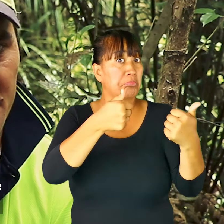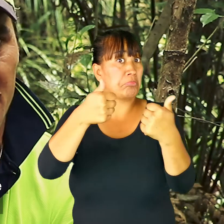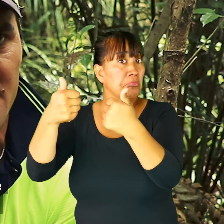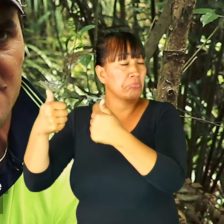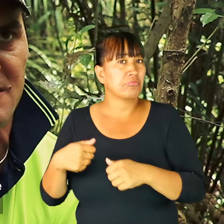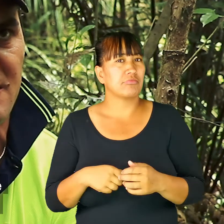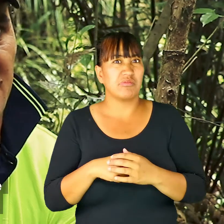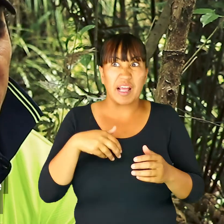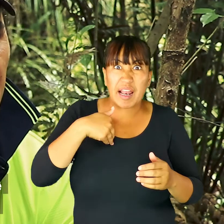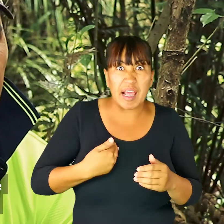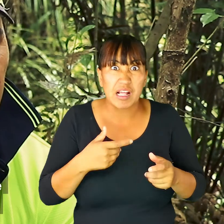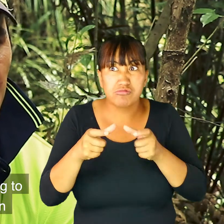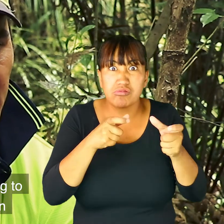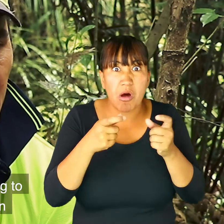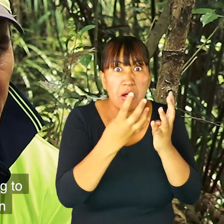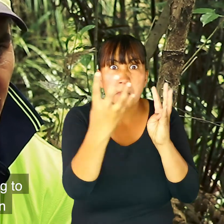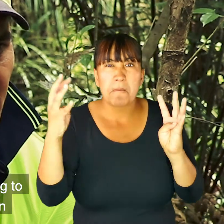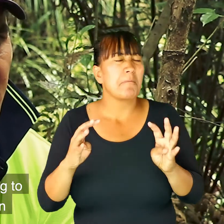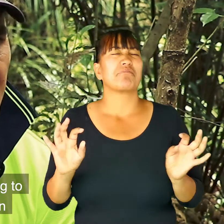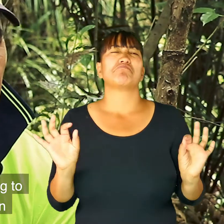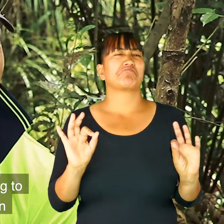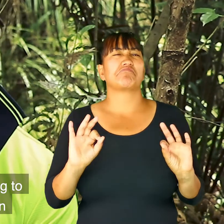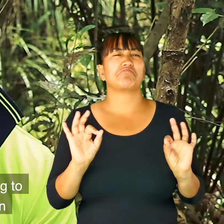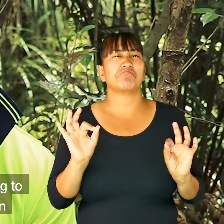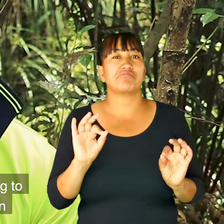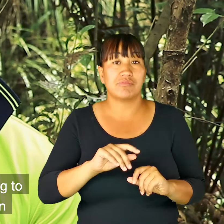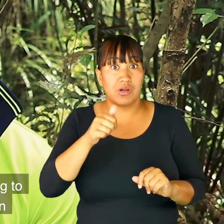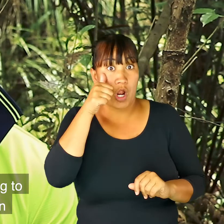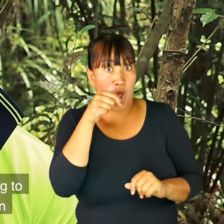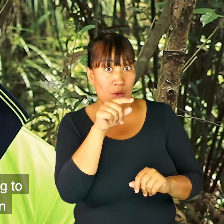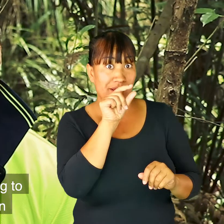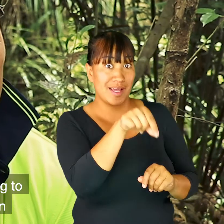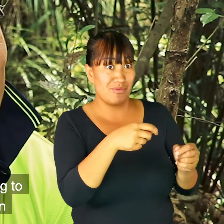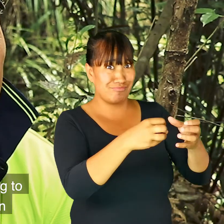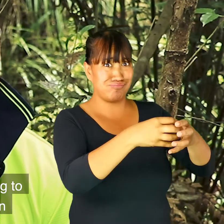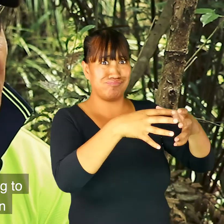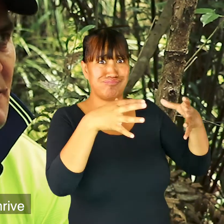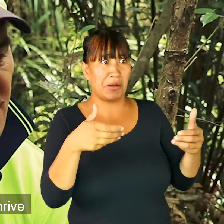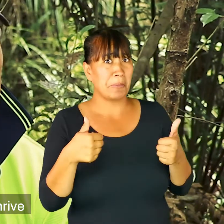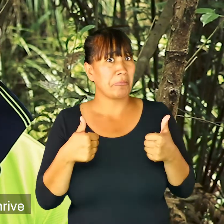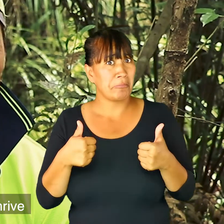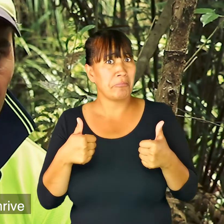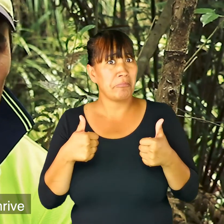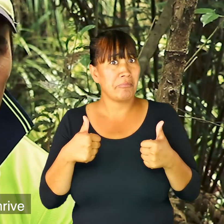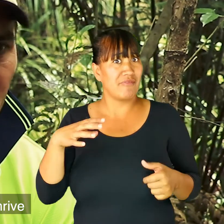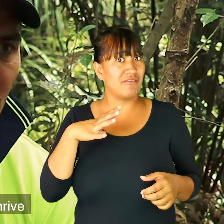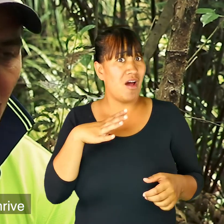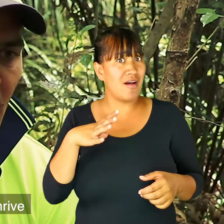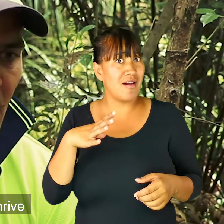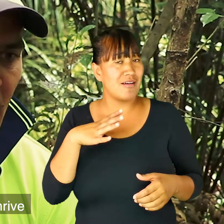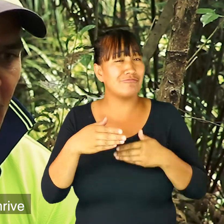think what we're doing is a success, and the effect is starting to pay off, and the population numbers are starting to